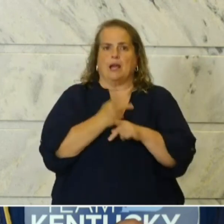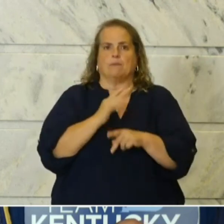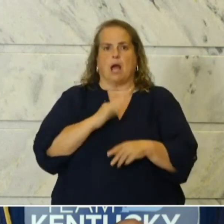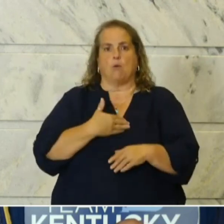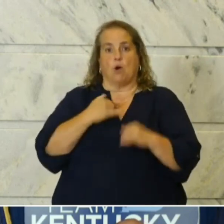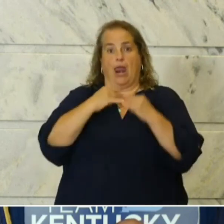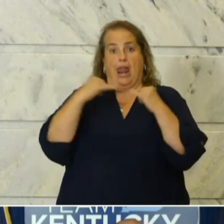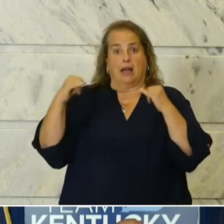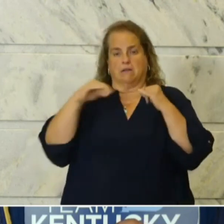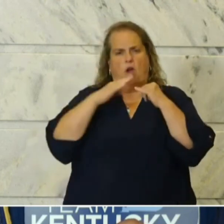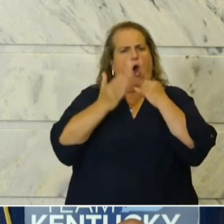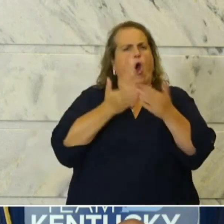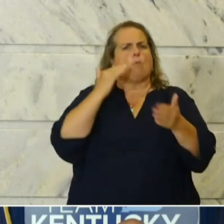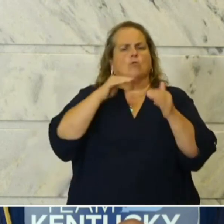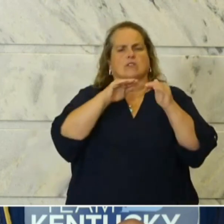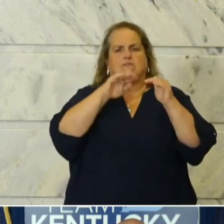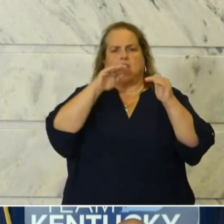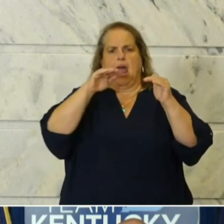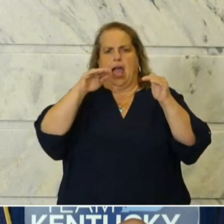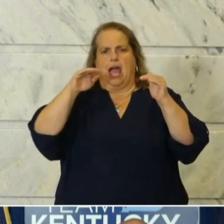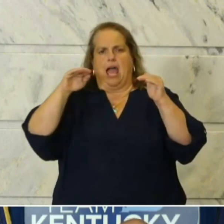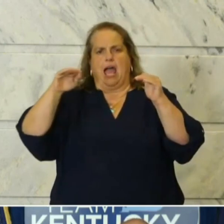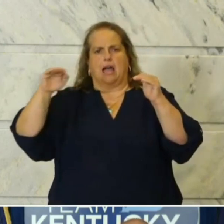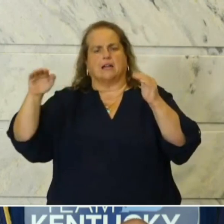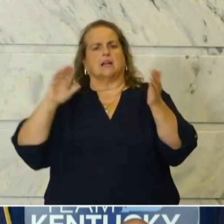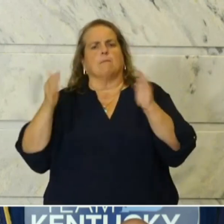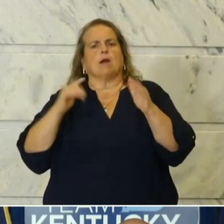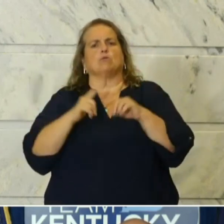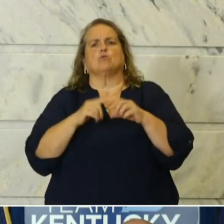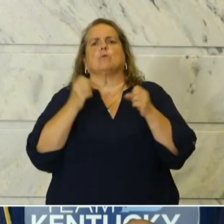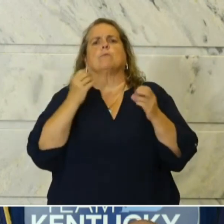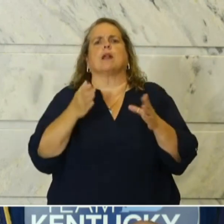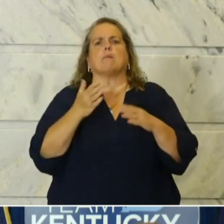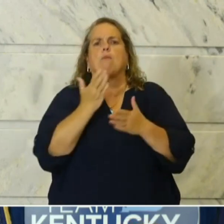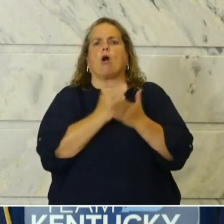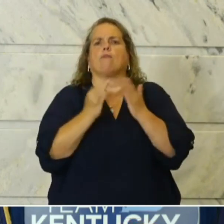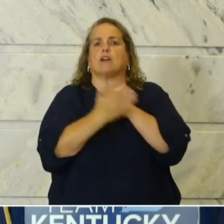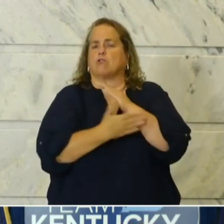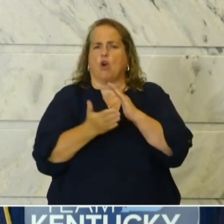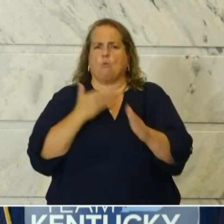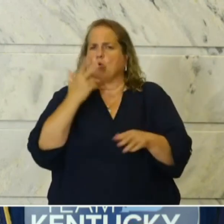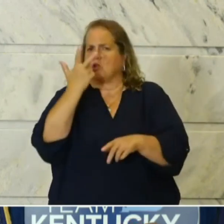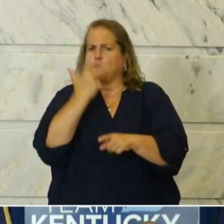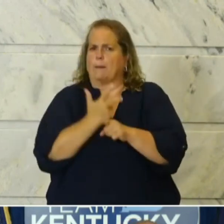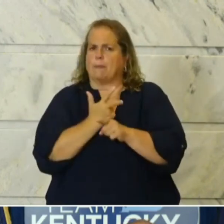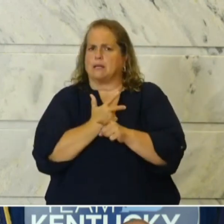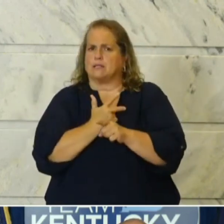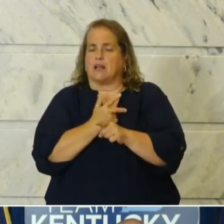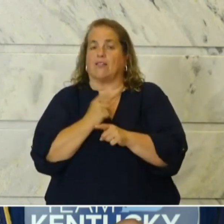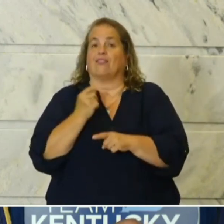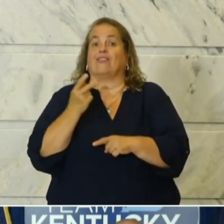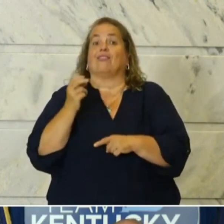flat compared to the rest of the country, and we did it for multiple months, almost 3 months in fact. And then you see when we